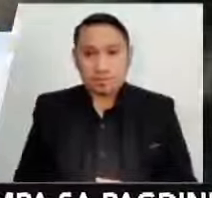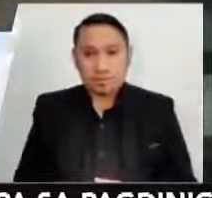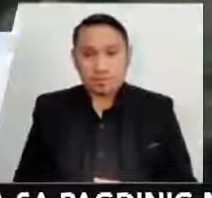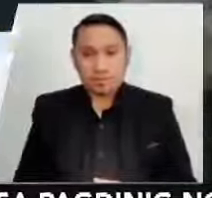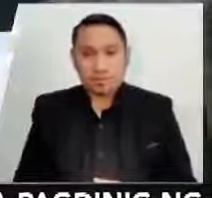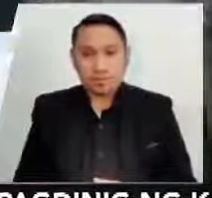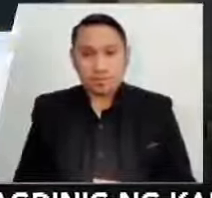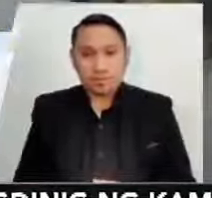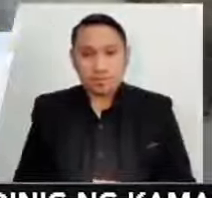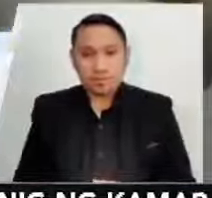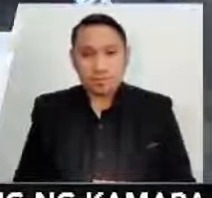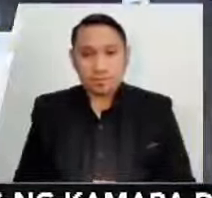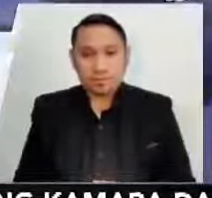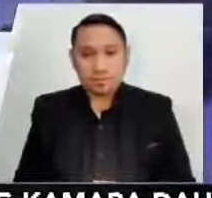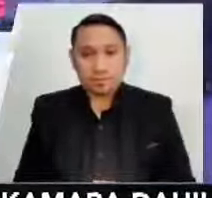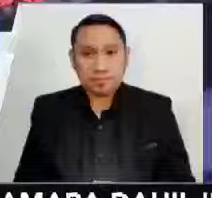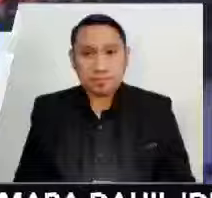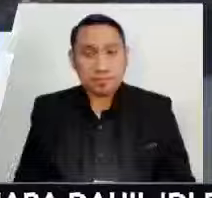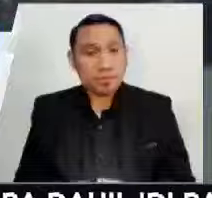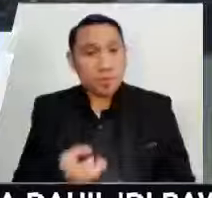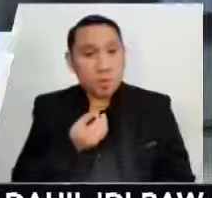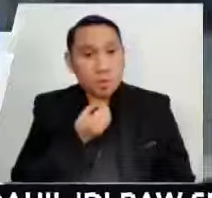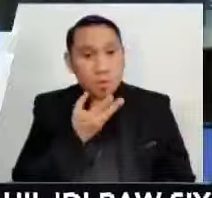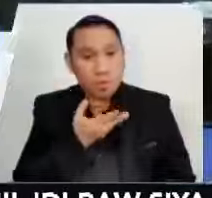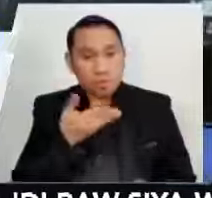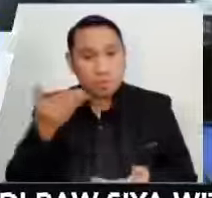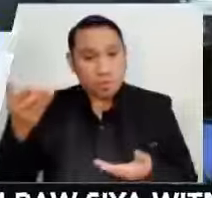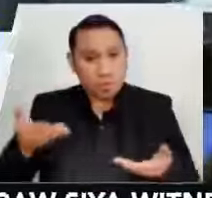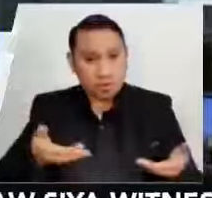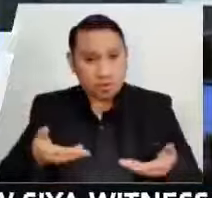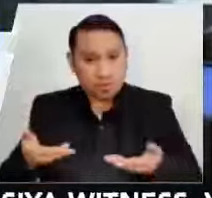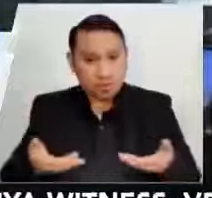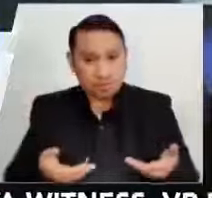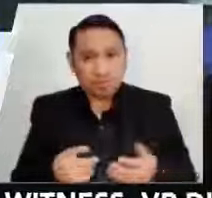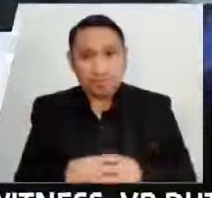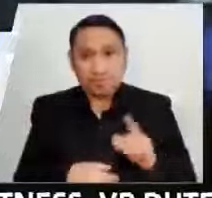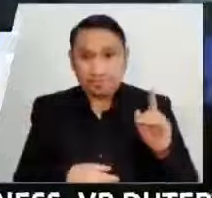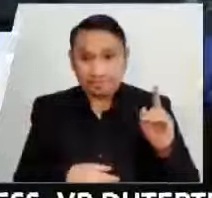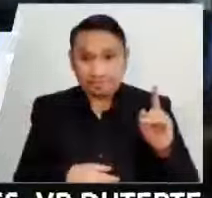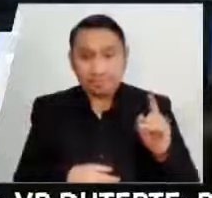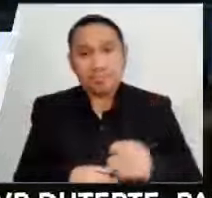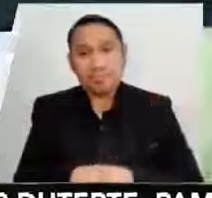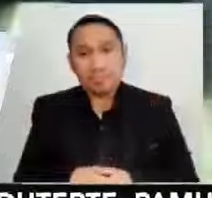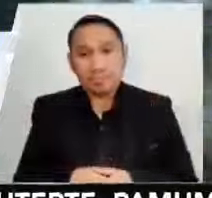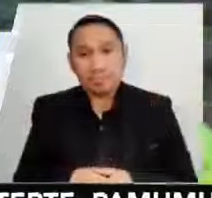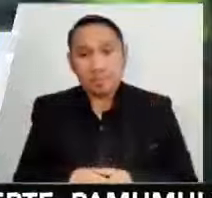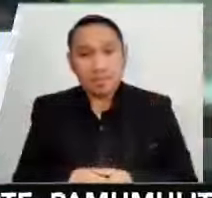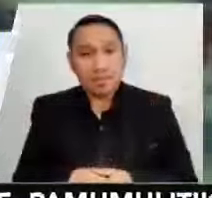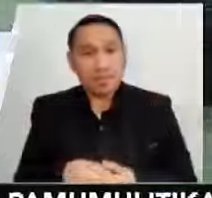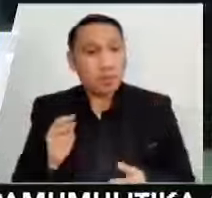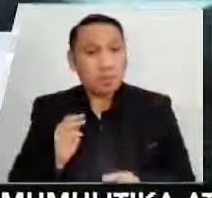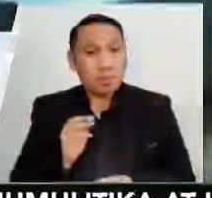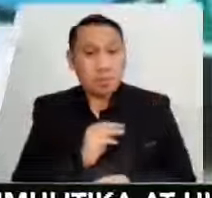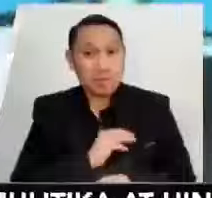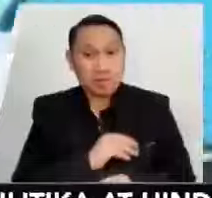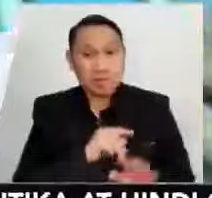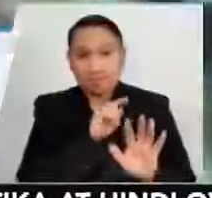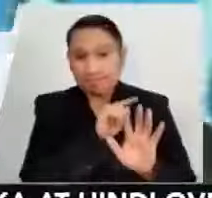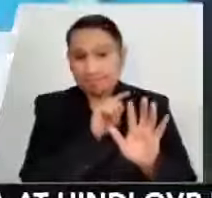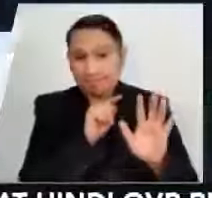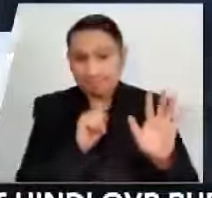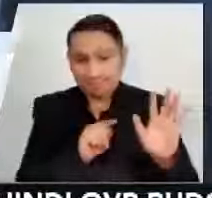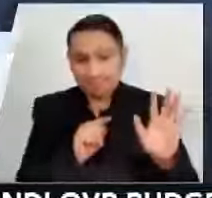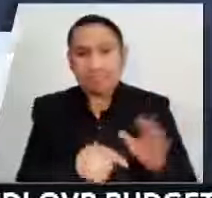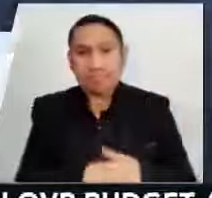Warm welcome ang sumalubong sa Filipina leader na si Sofia at members na sina Megan, Mano, Daniela,